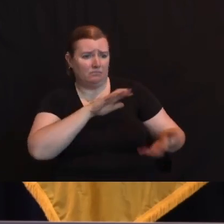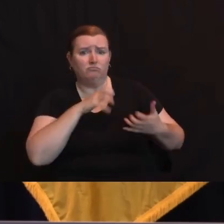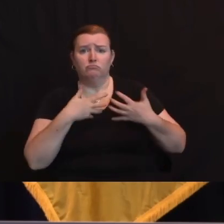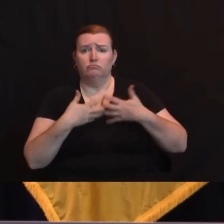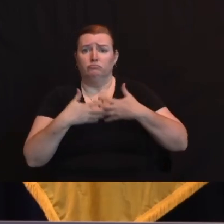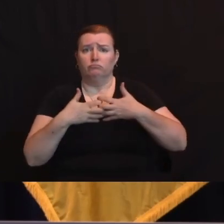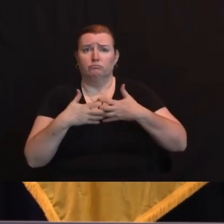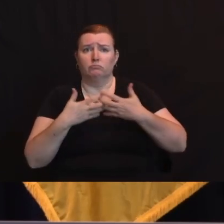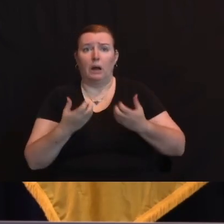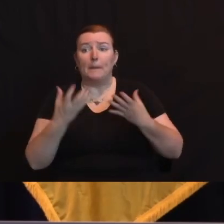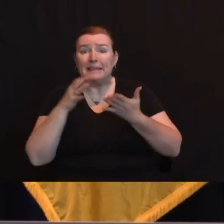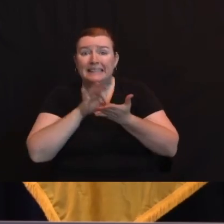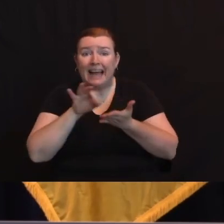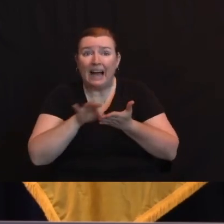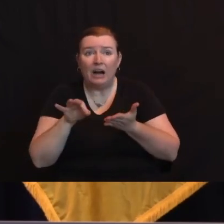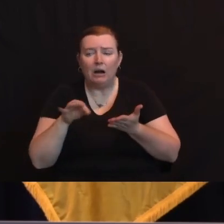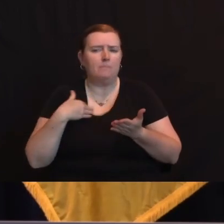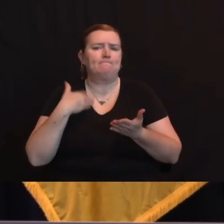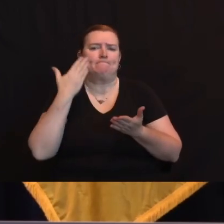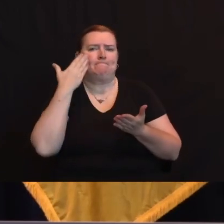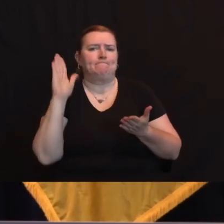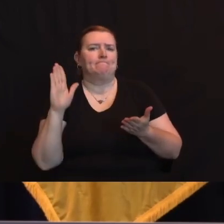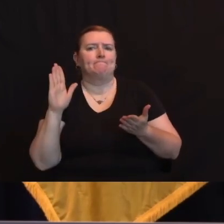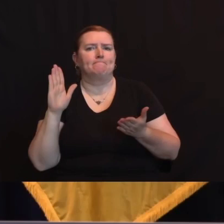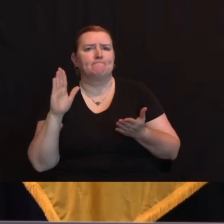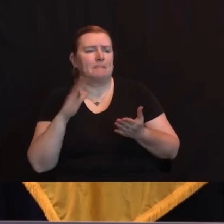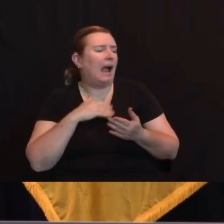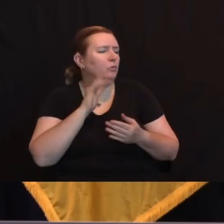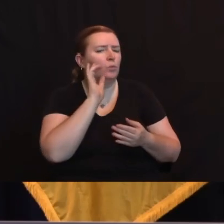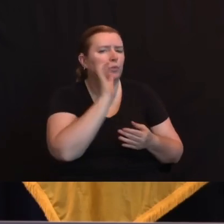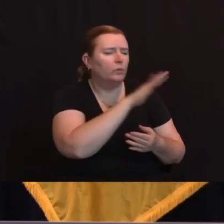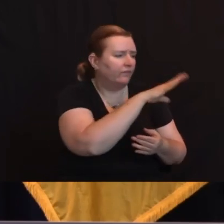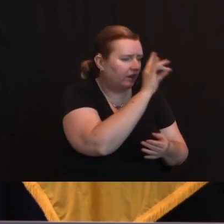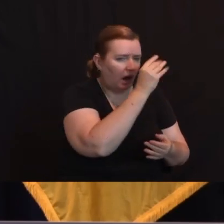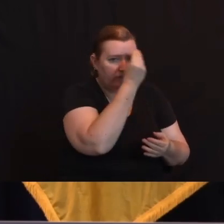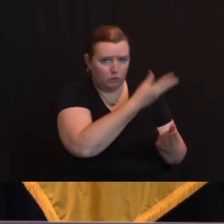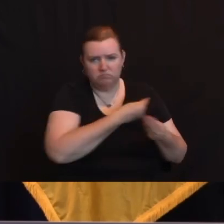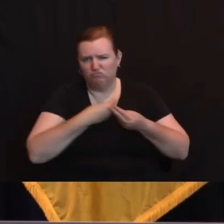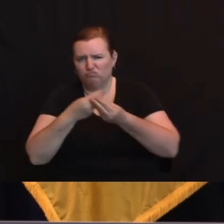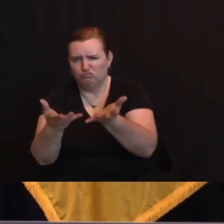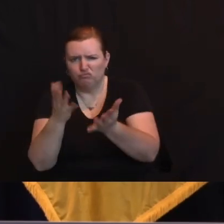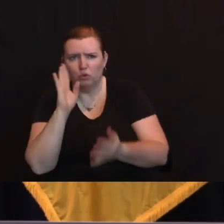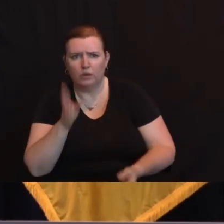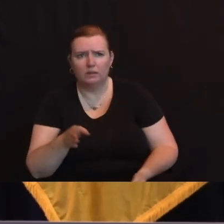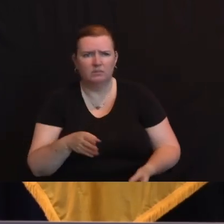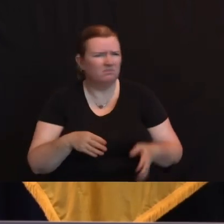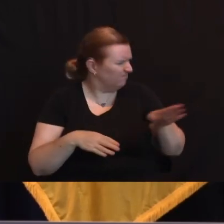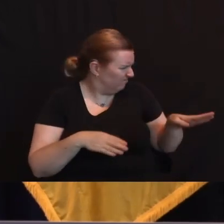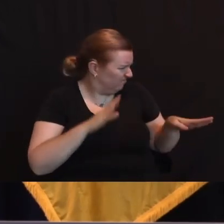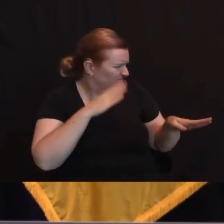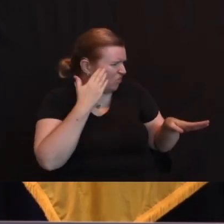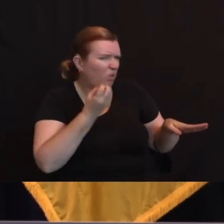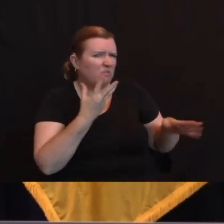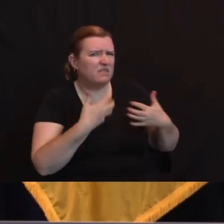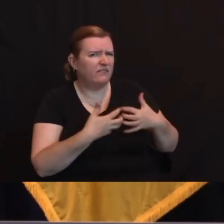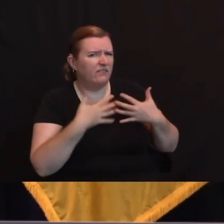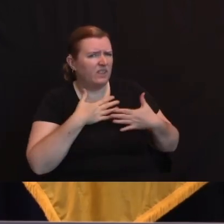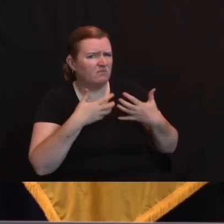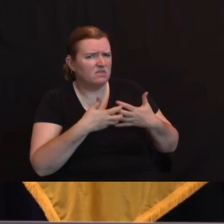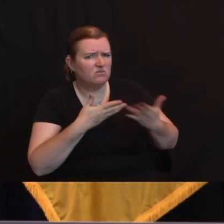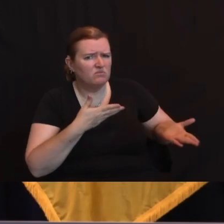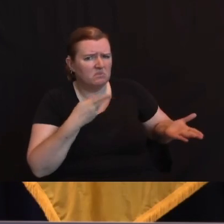have it off the top of my head today. You may have it, Judy. But I can't remember when last you asked about this, whether or not